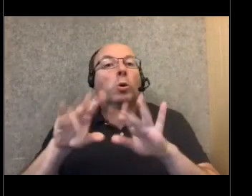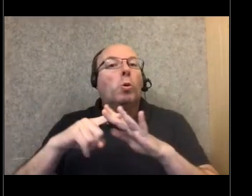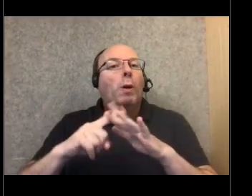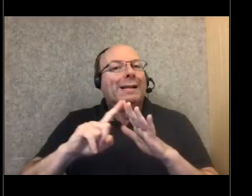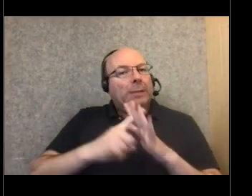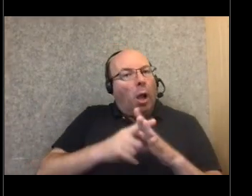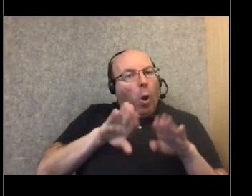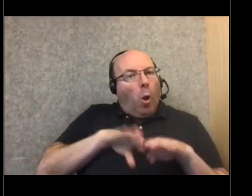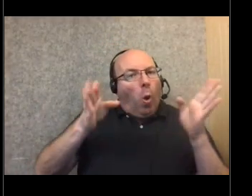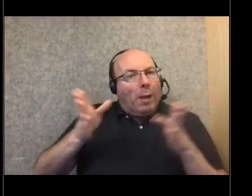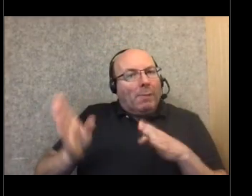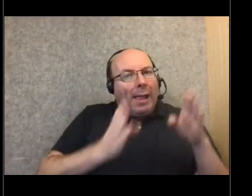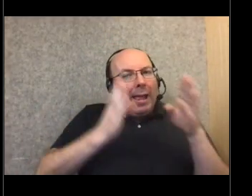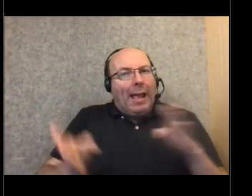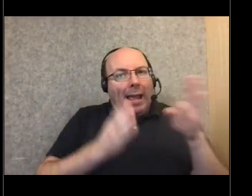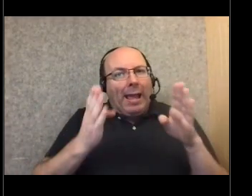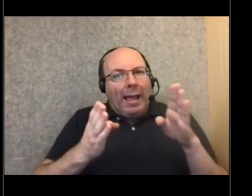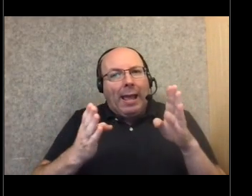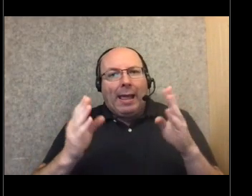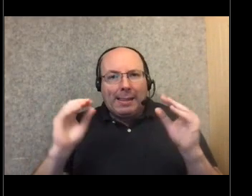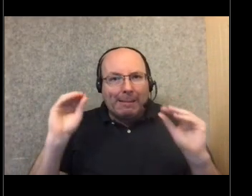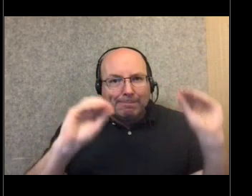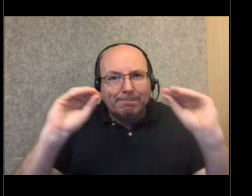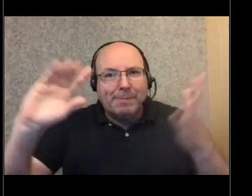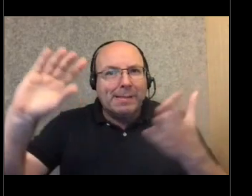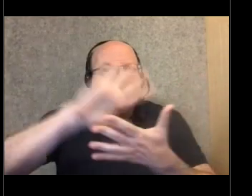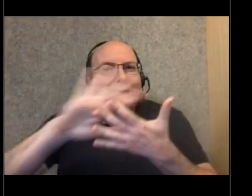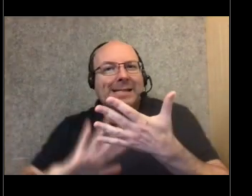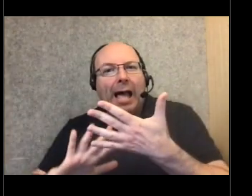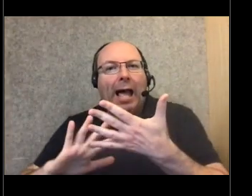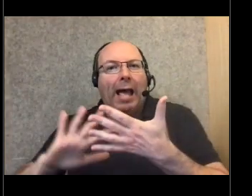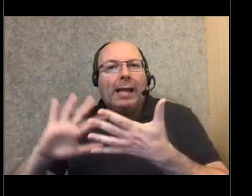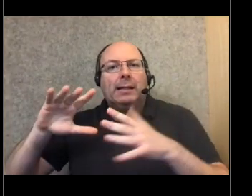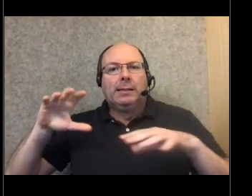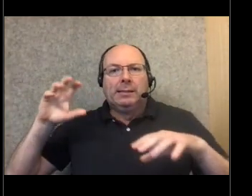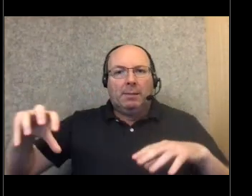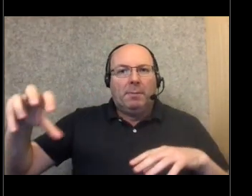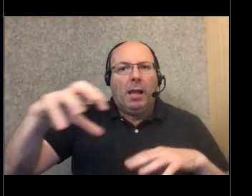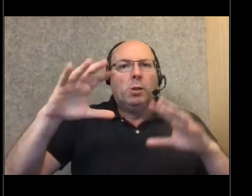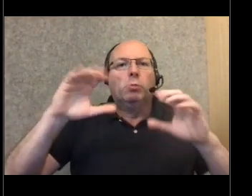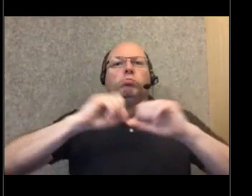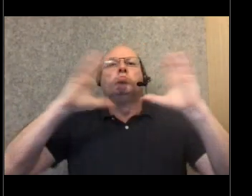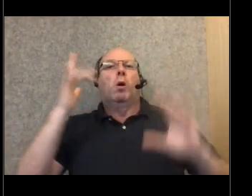major designs are being made about the site's overall design.